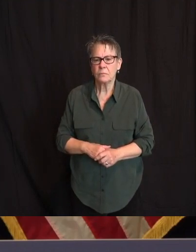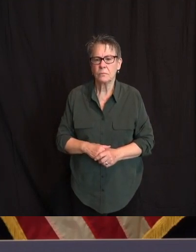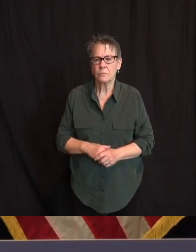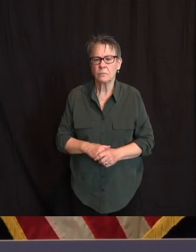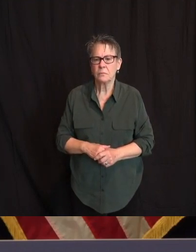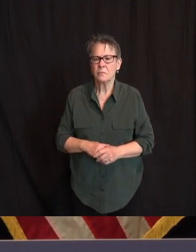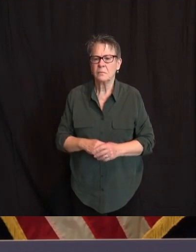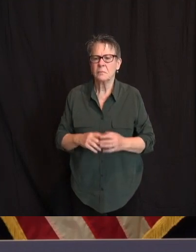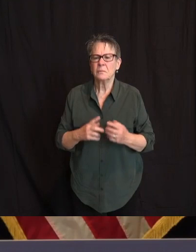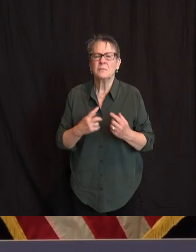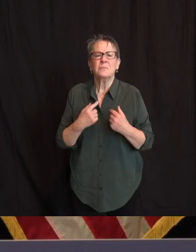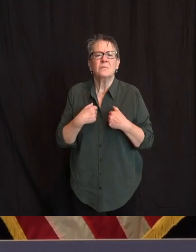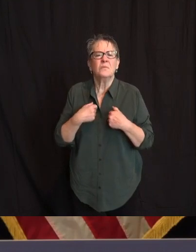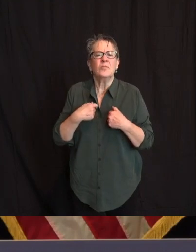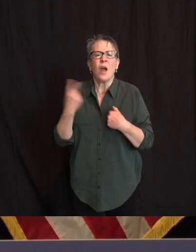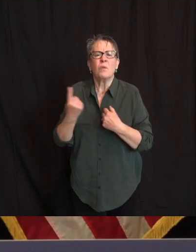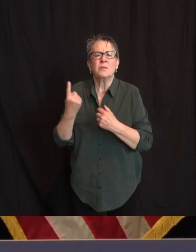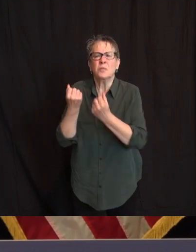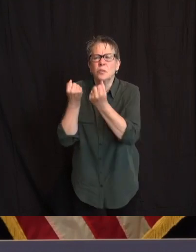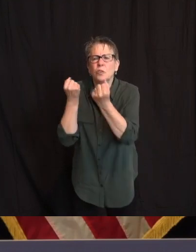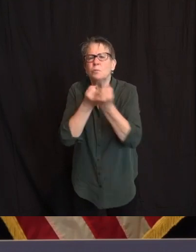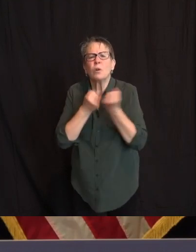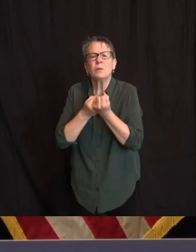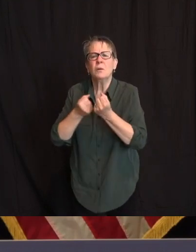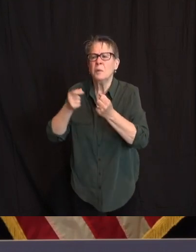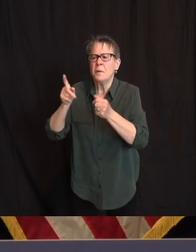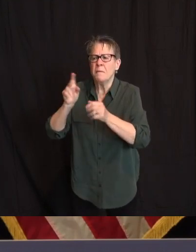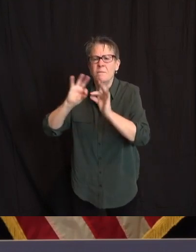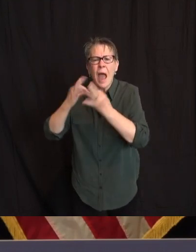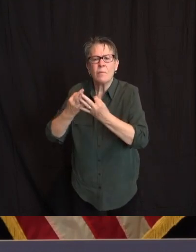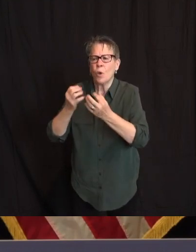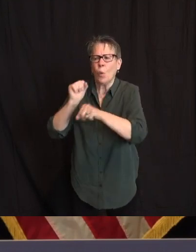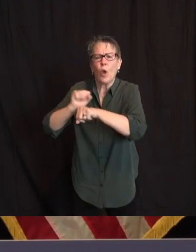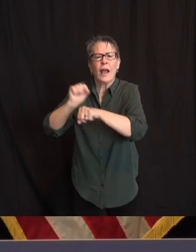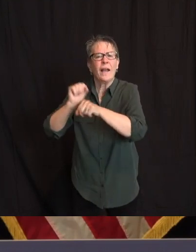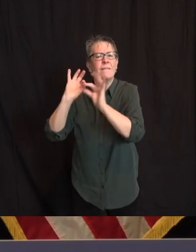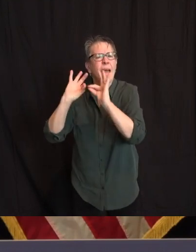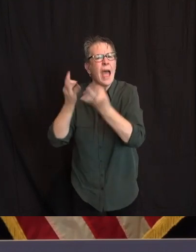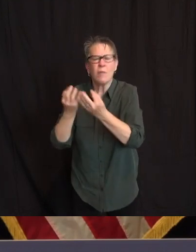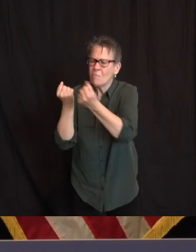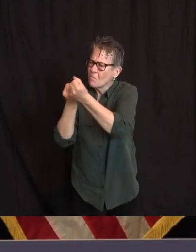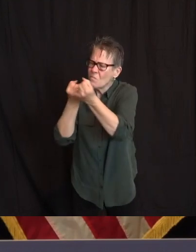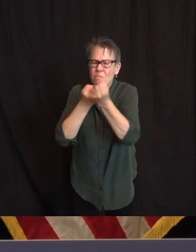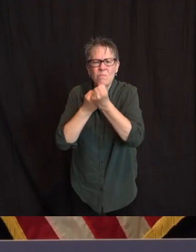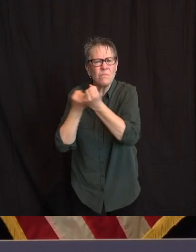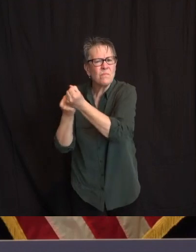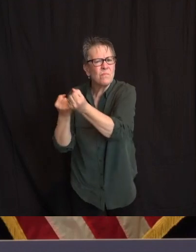about it. But again, without any insights there, I can't comment on the specifics. But boy, I'll tell you something.